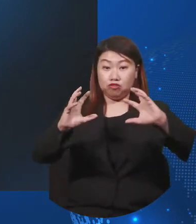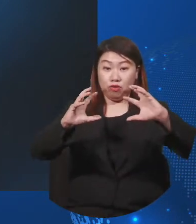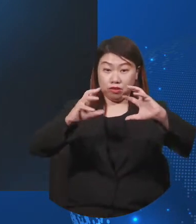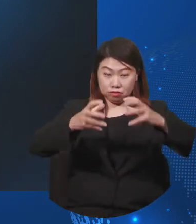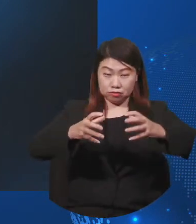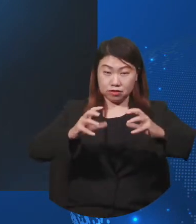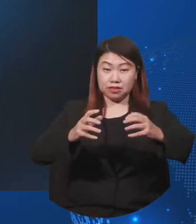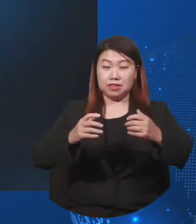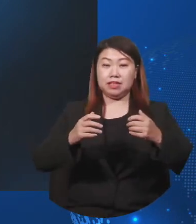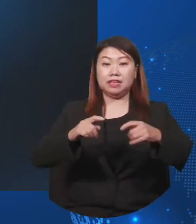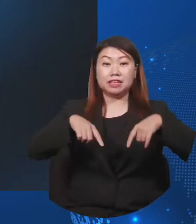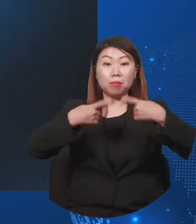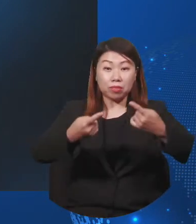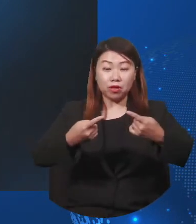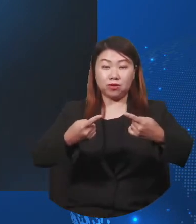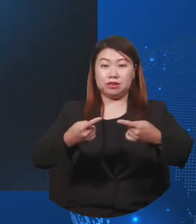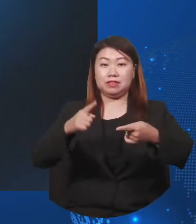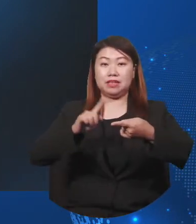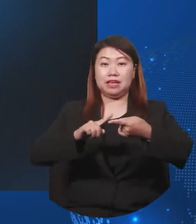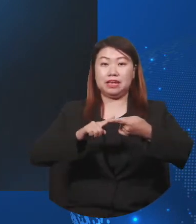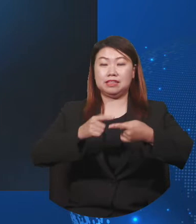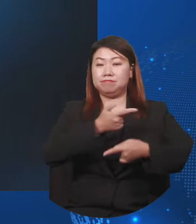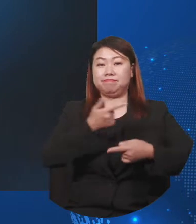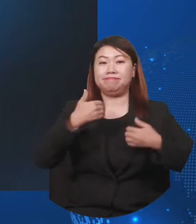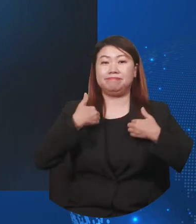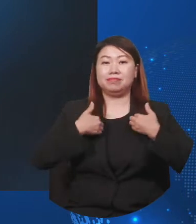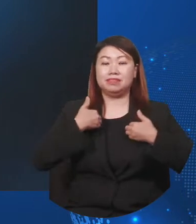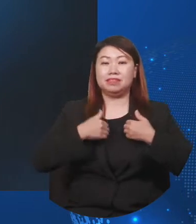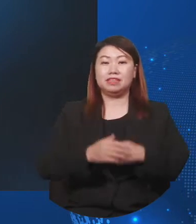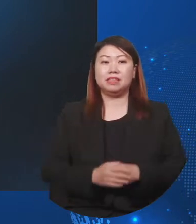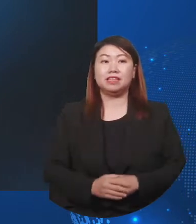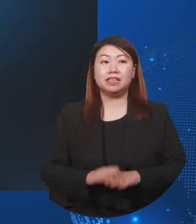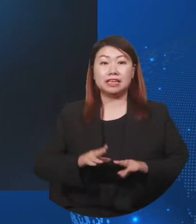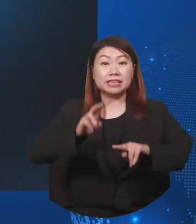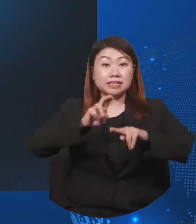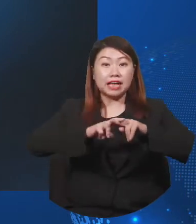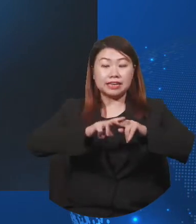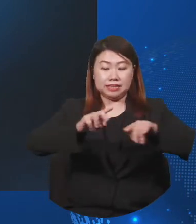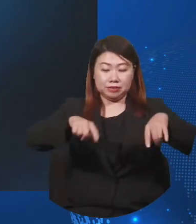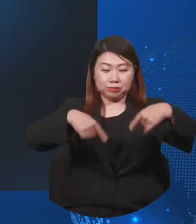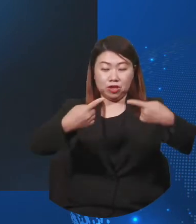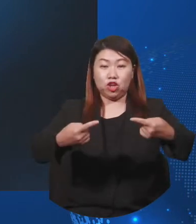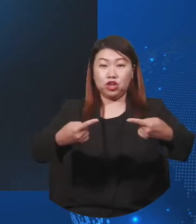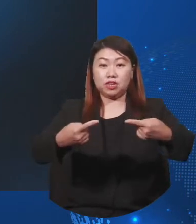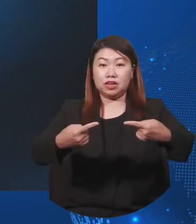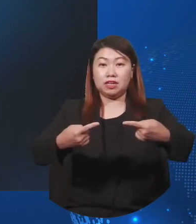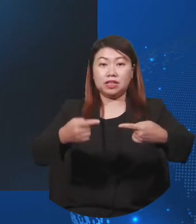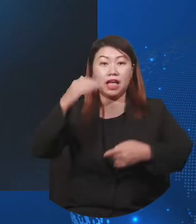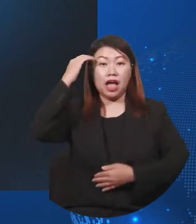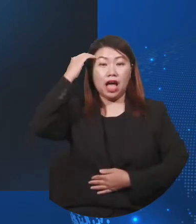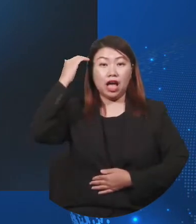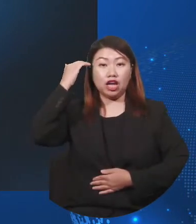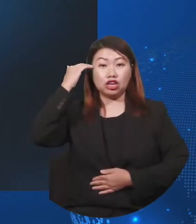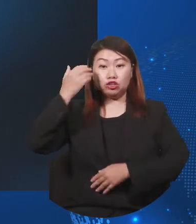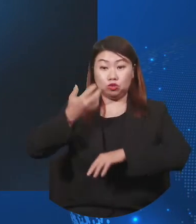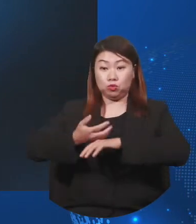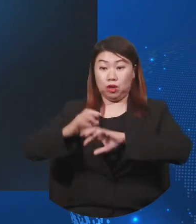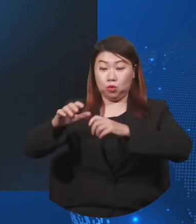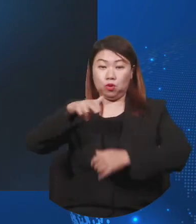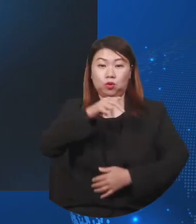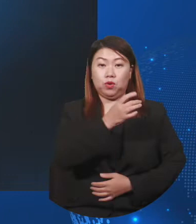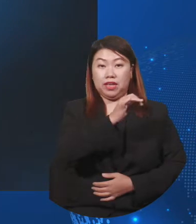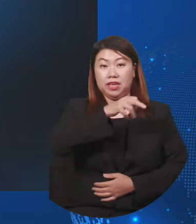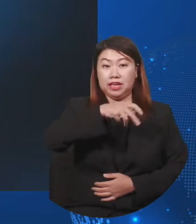South-South Cooperation. With sincere thanks to the Ministry of Foreign Affairs and COICA for inviting me. It is